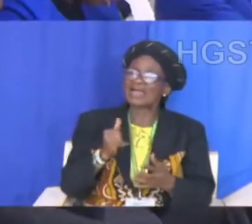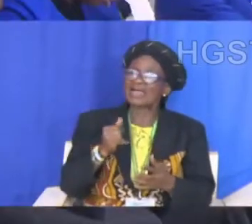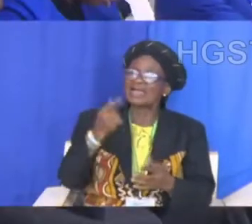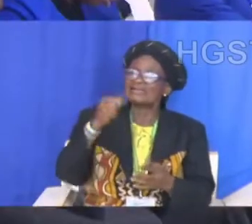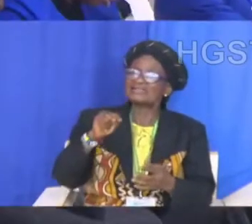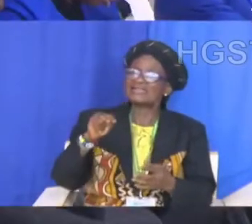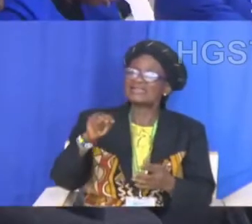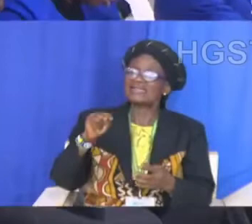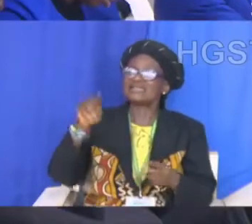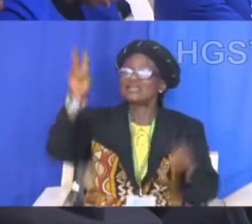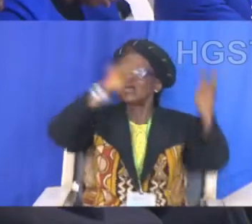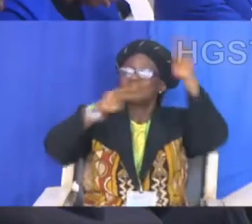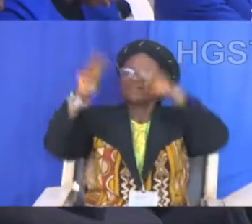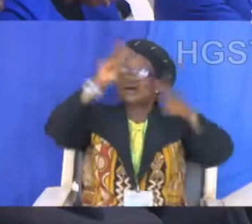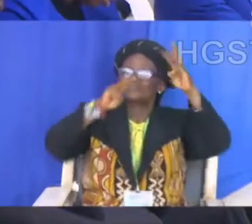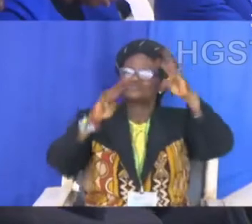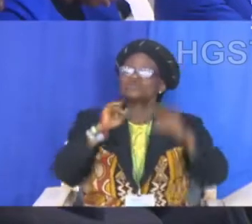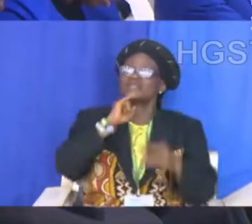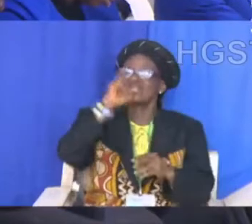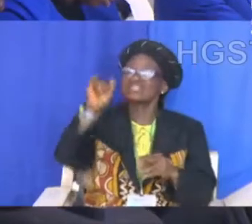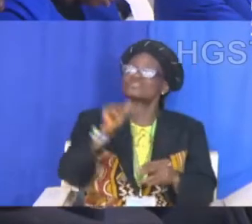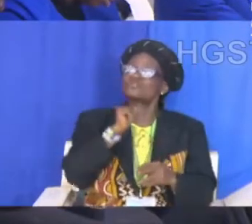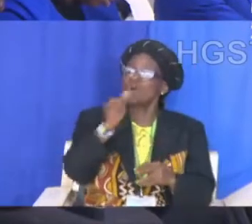not yours.